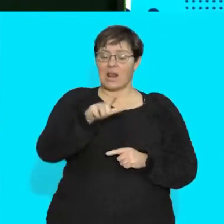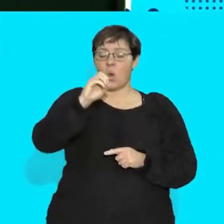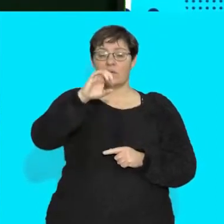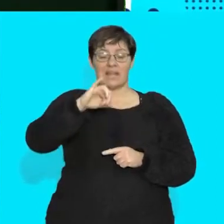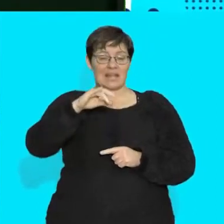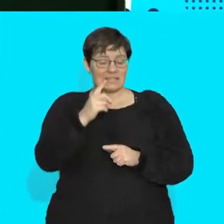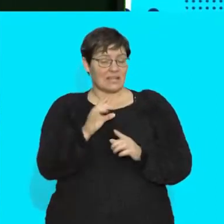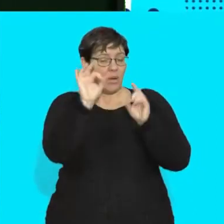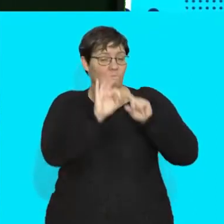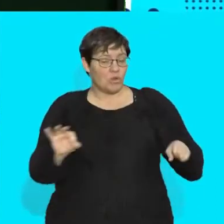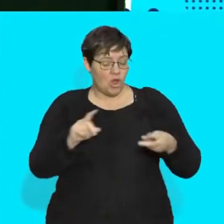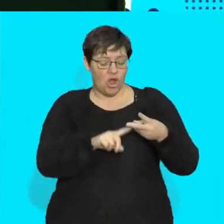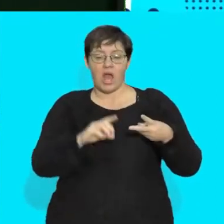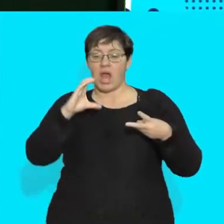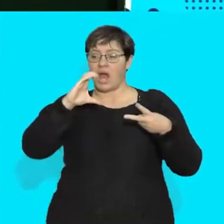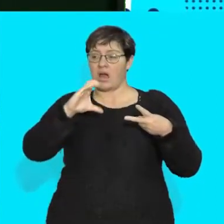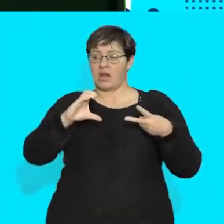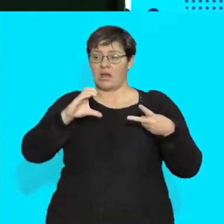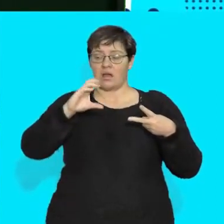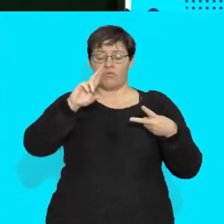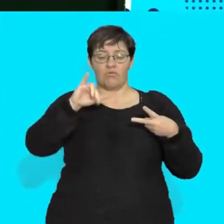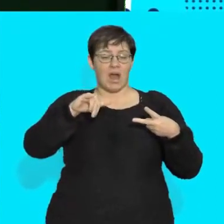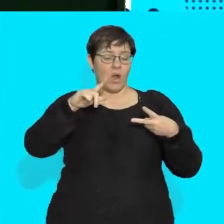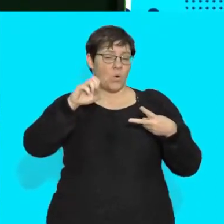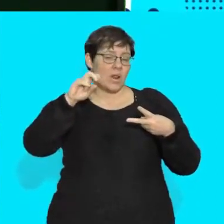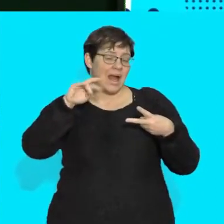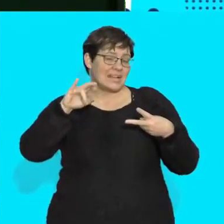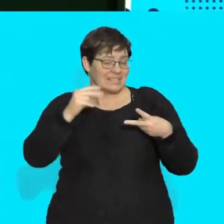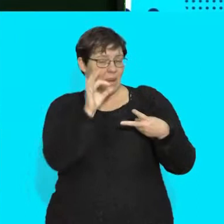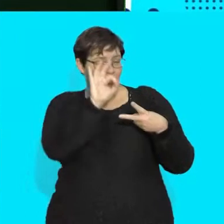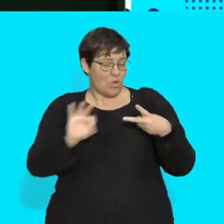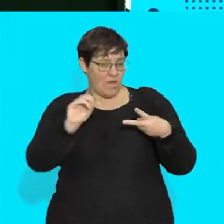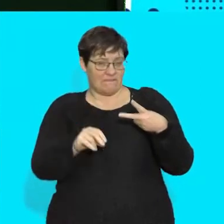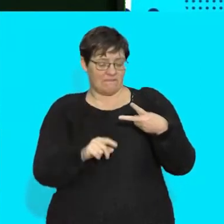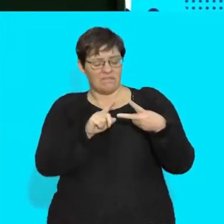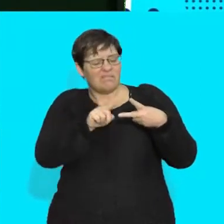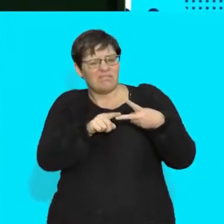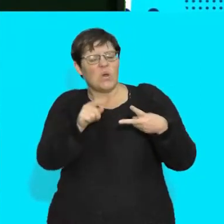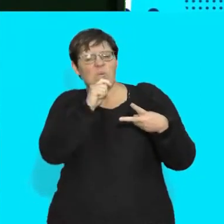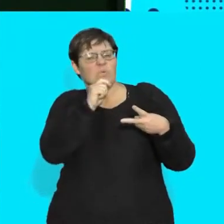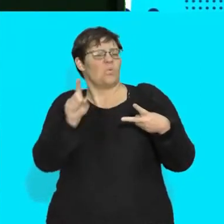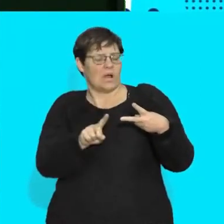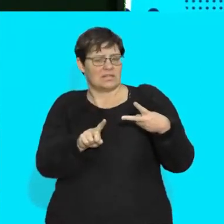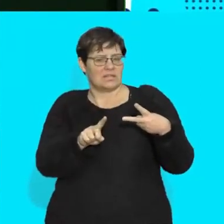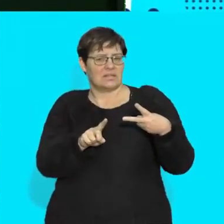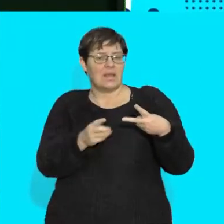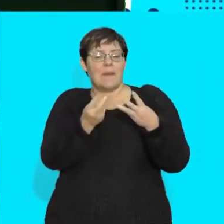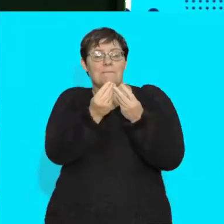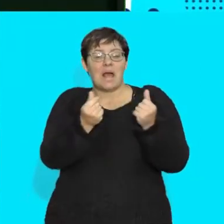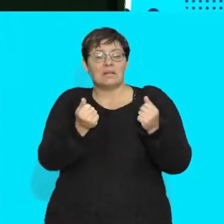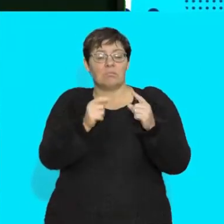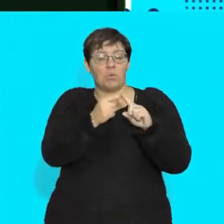oxide is pure, that the cryolite is pure, and then they mix it together. And the reason that they use the cryolite is to lower the